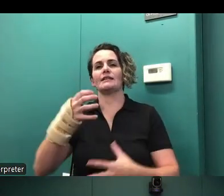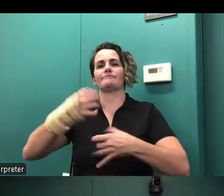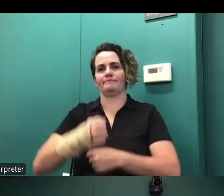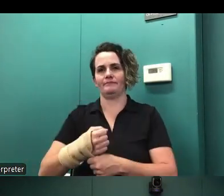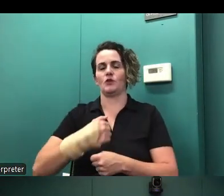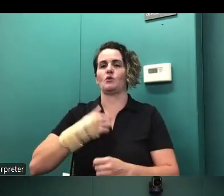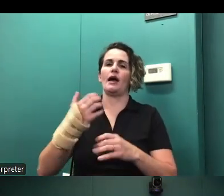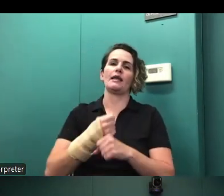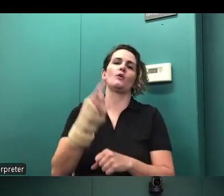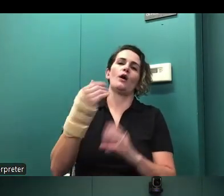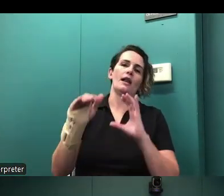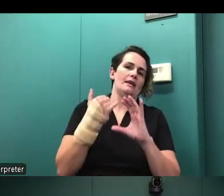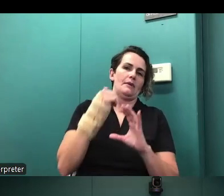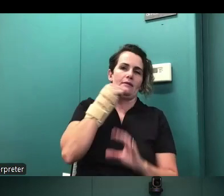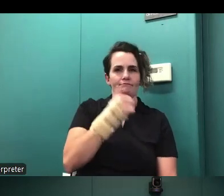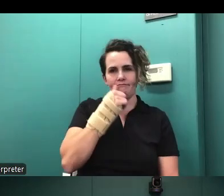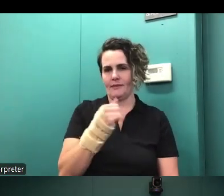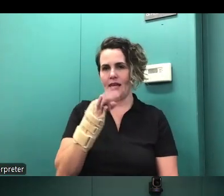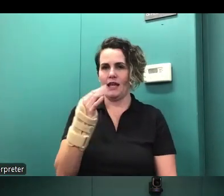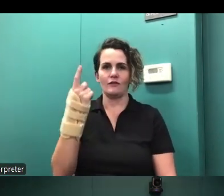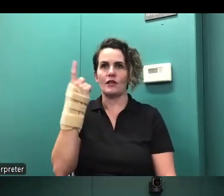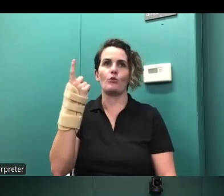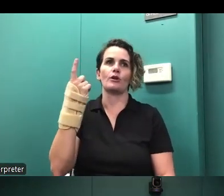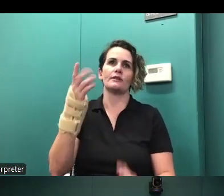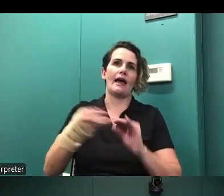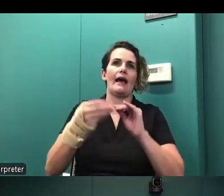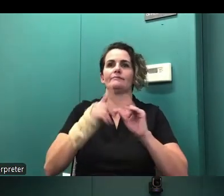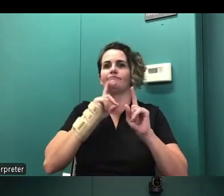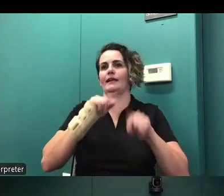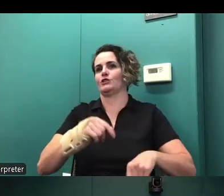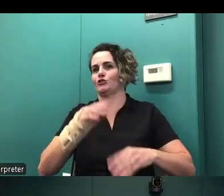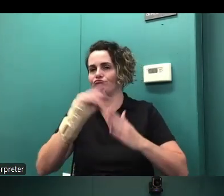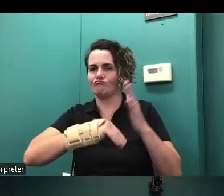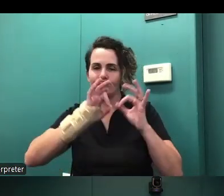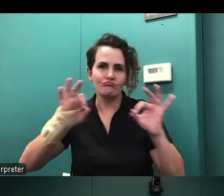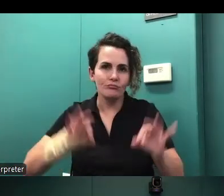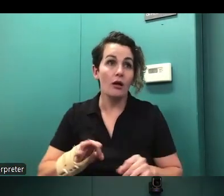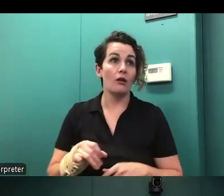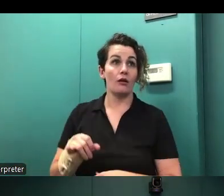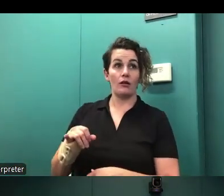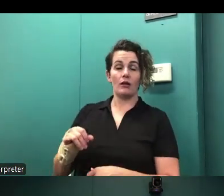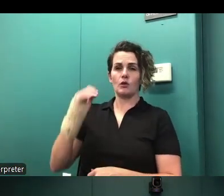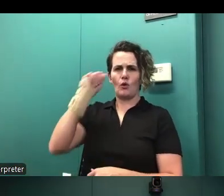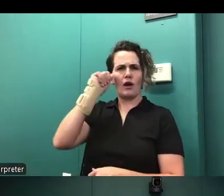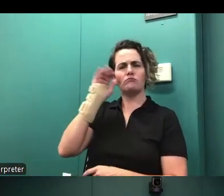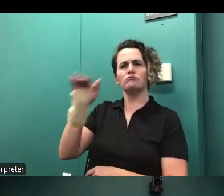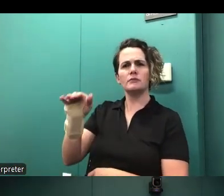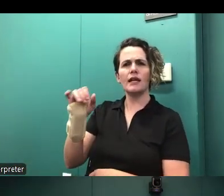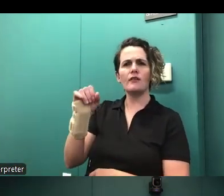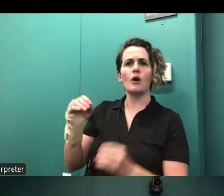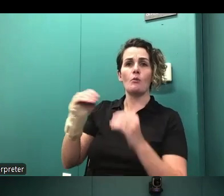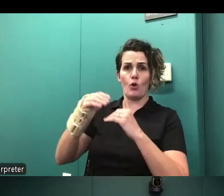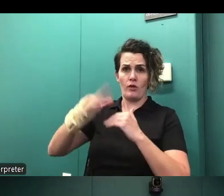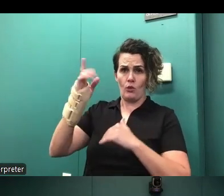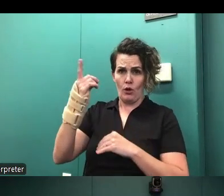just get one email a day if someone's changed, added, or filled So out. a does it form. give you like, if multiple students have, it's just one email, One but tells